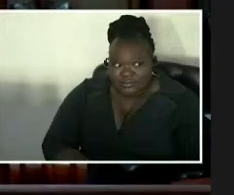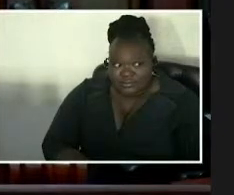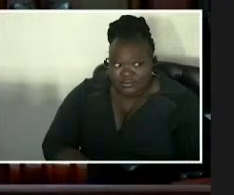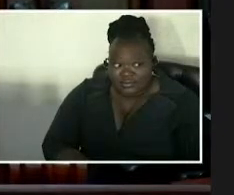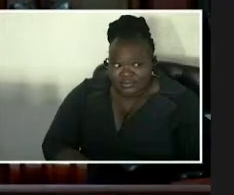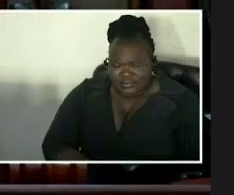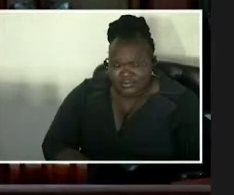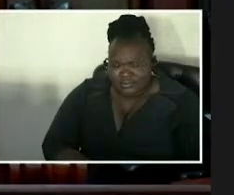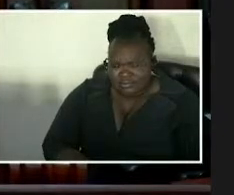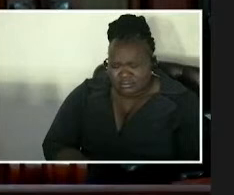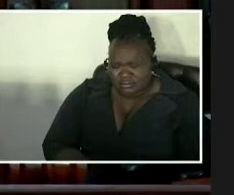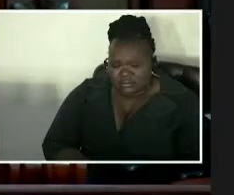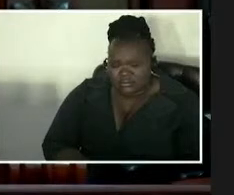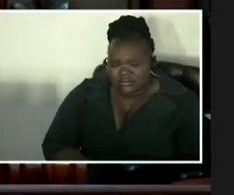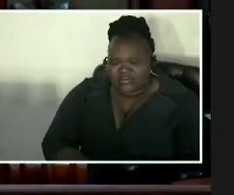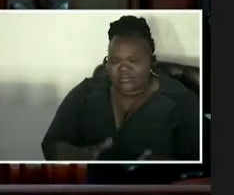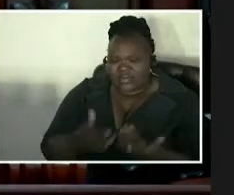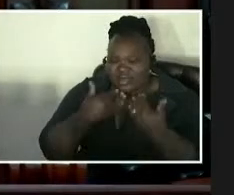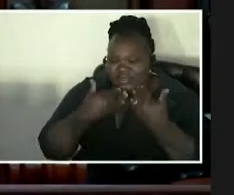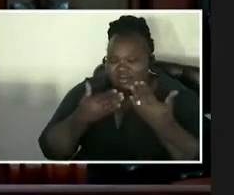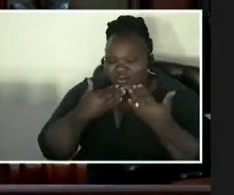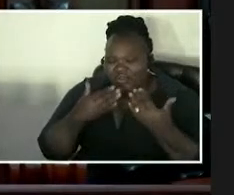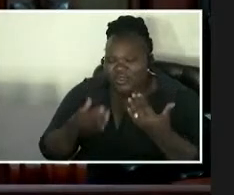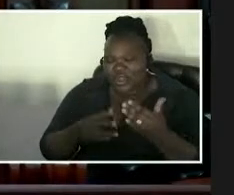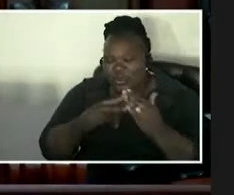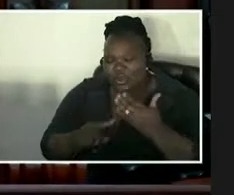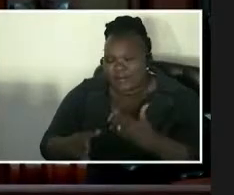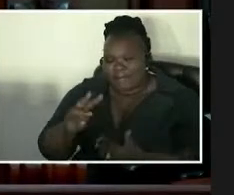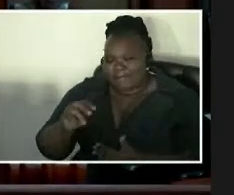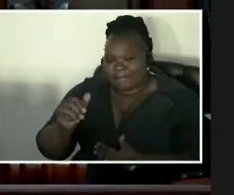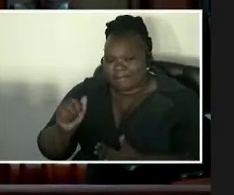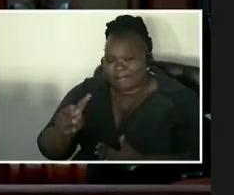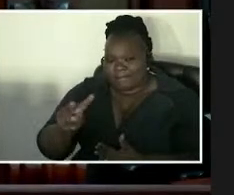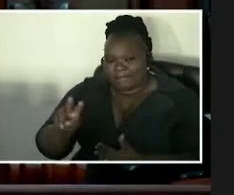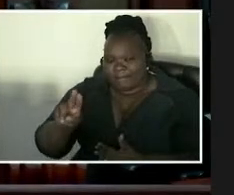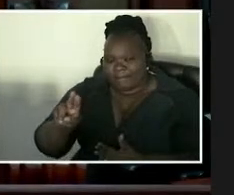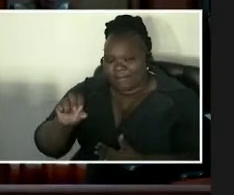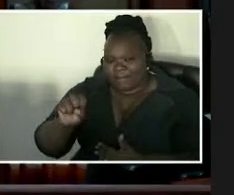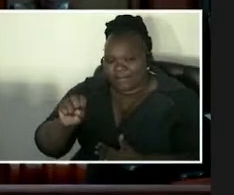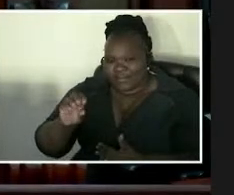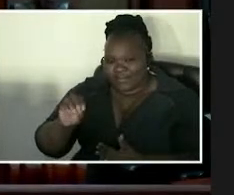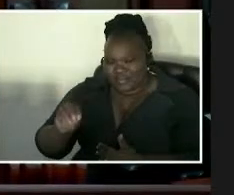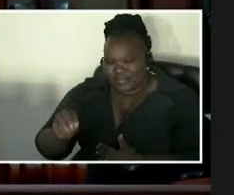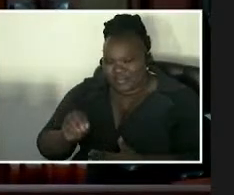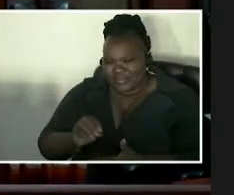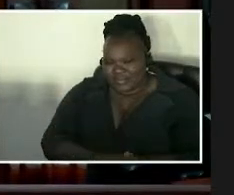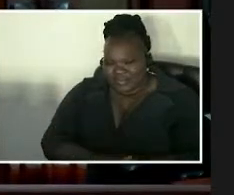thank you very much honorable mafuso not younger